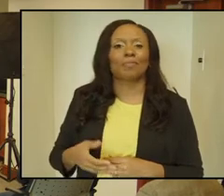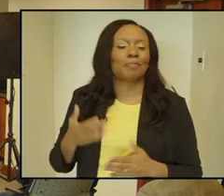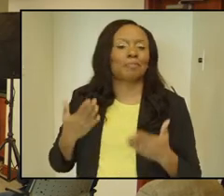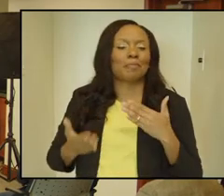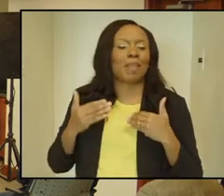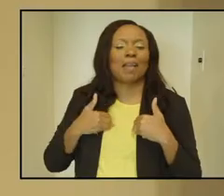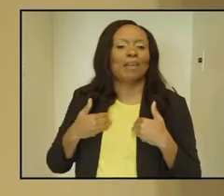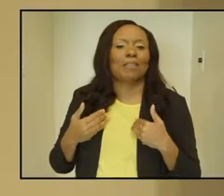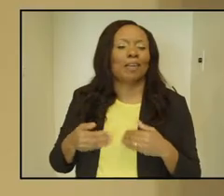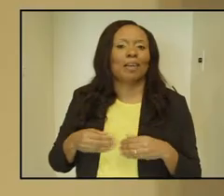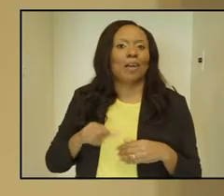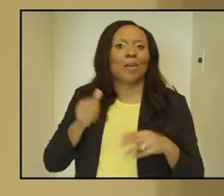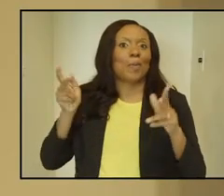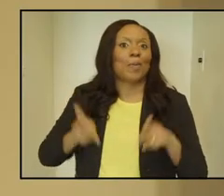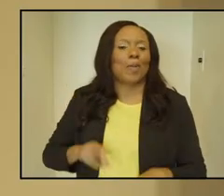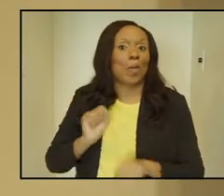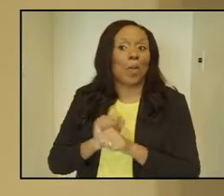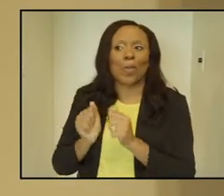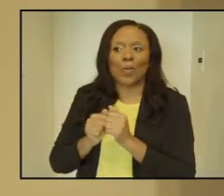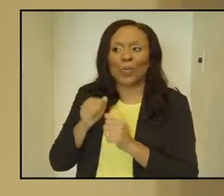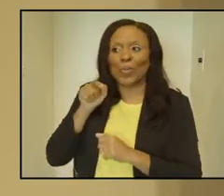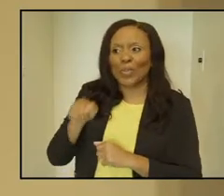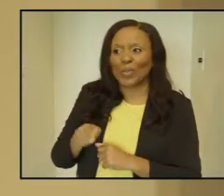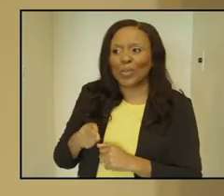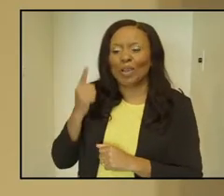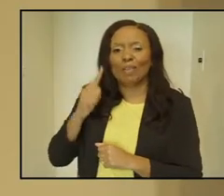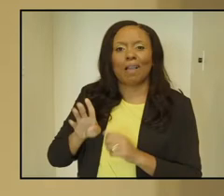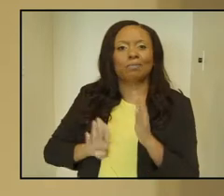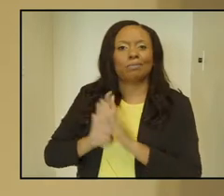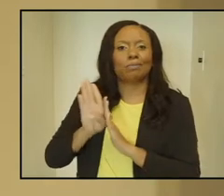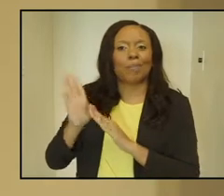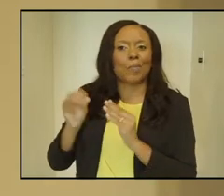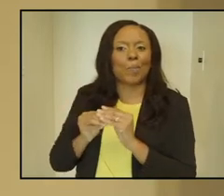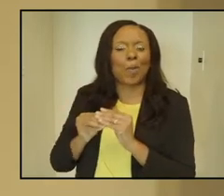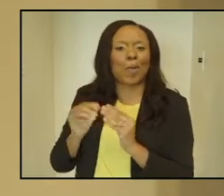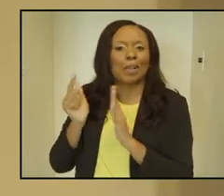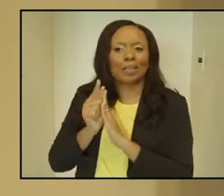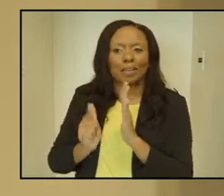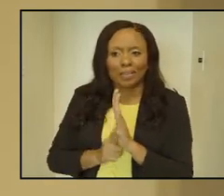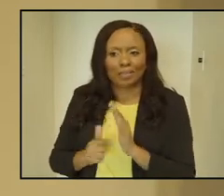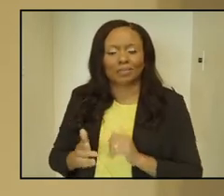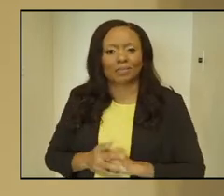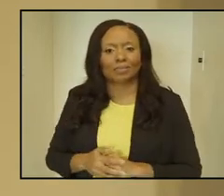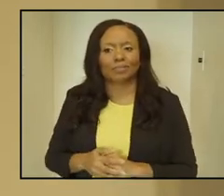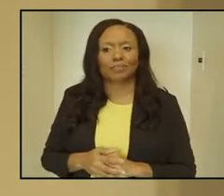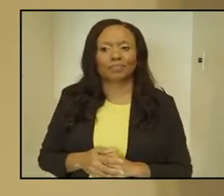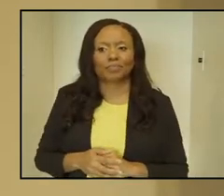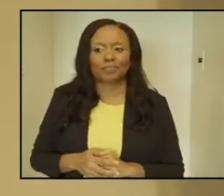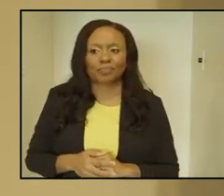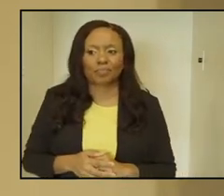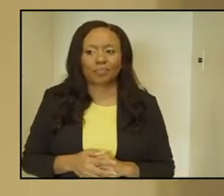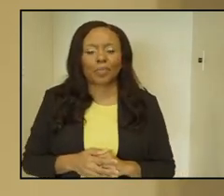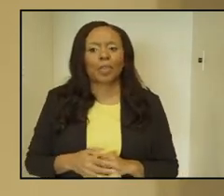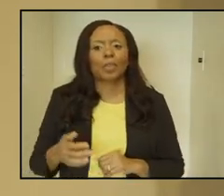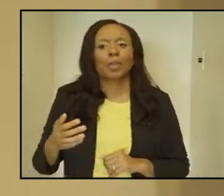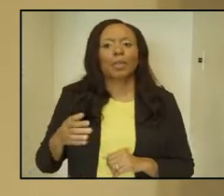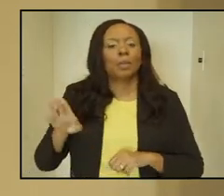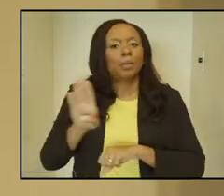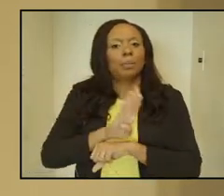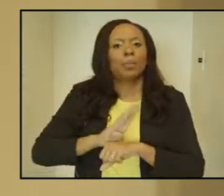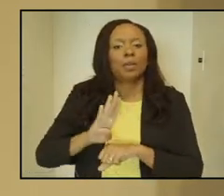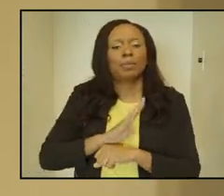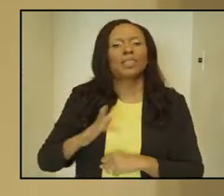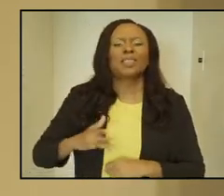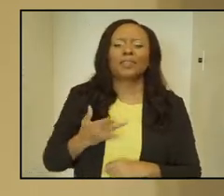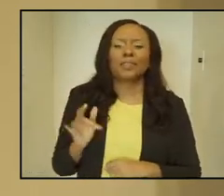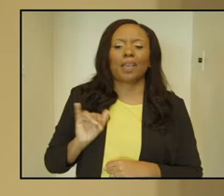frankly, the problem with Barbados is that we believe that we can continue to ride on past glory. And this is